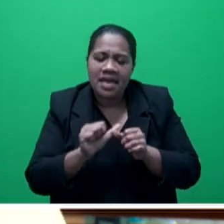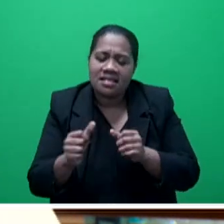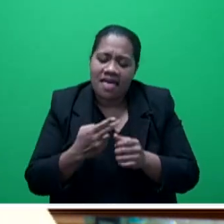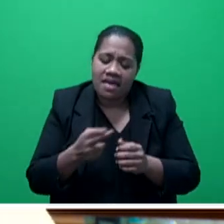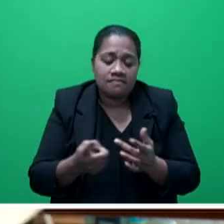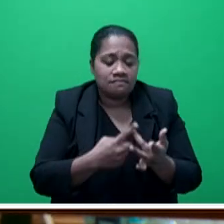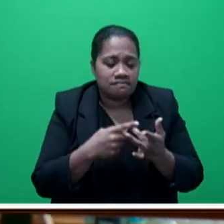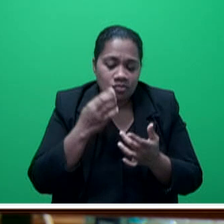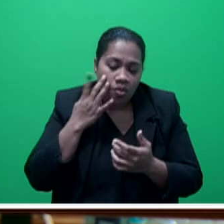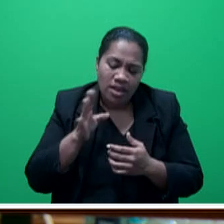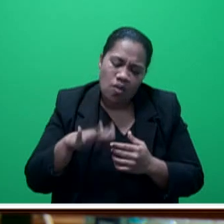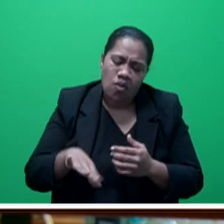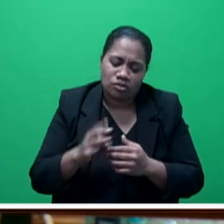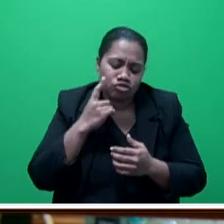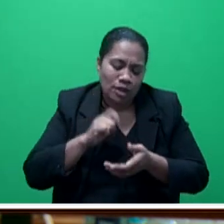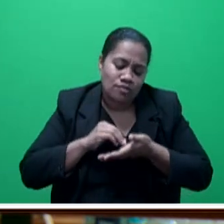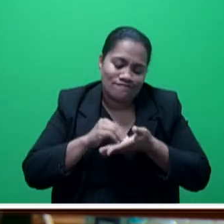helping the best they can.